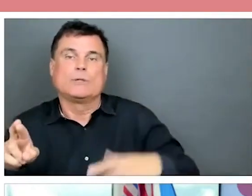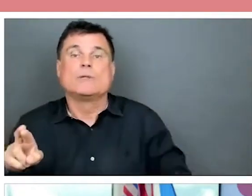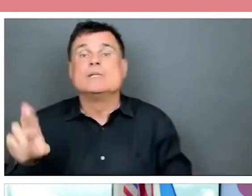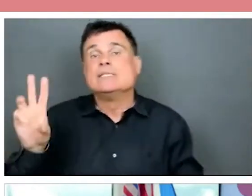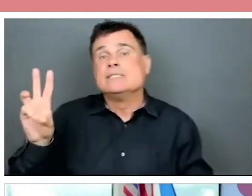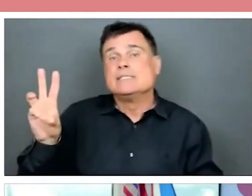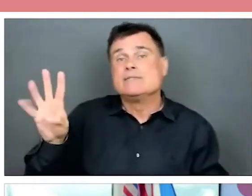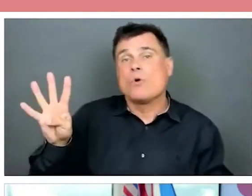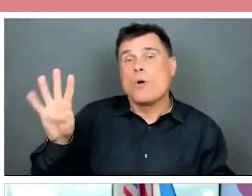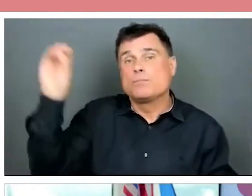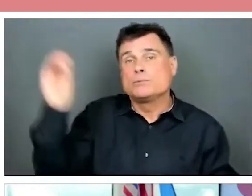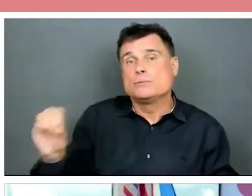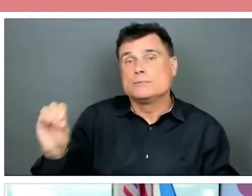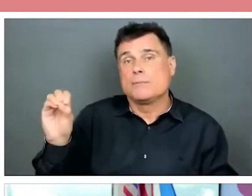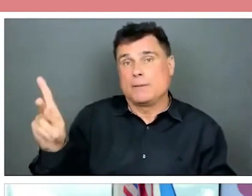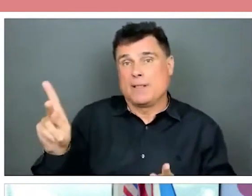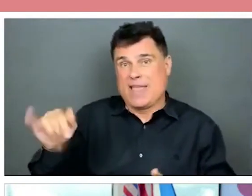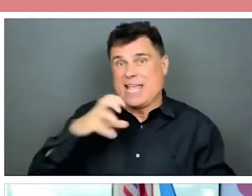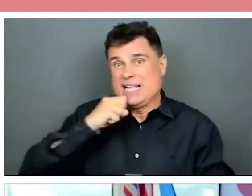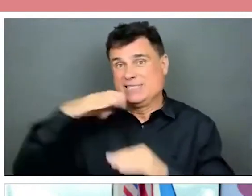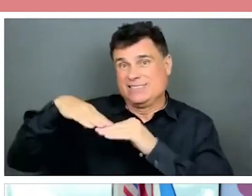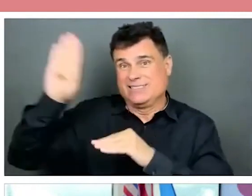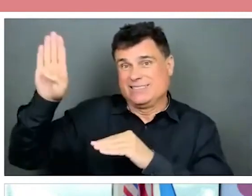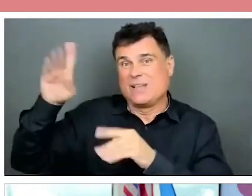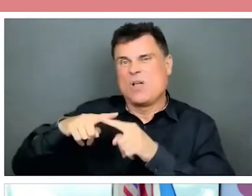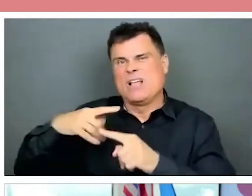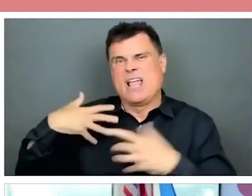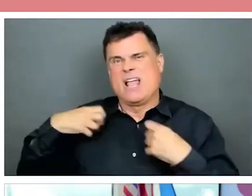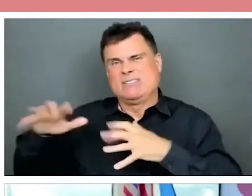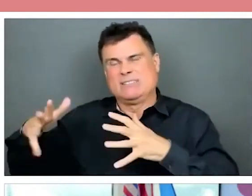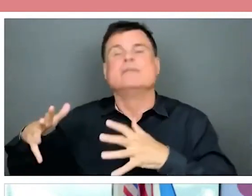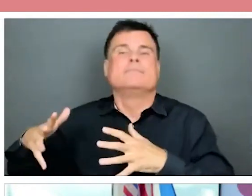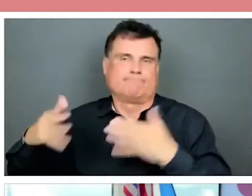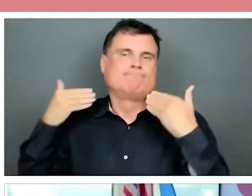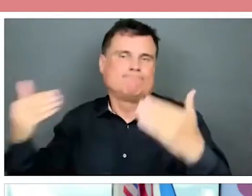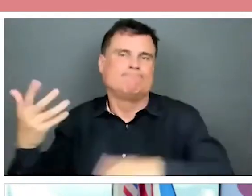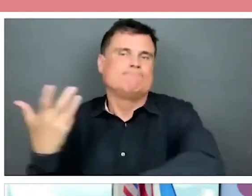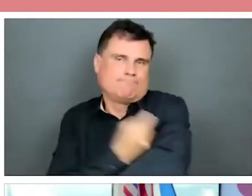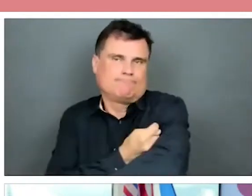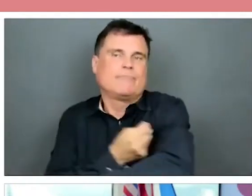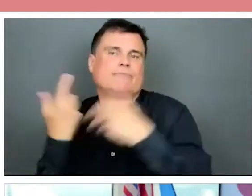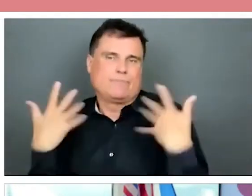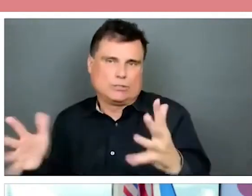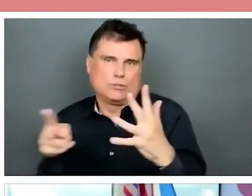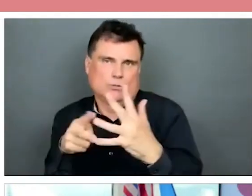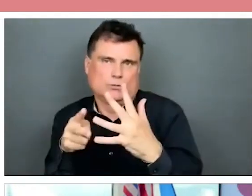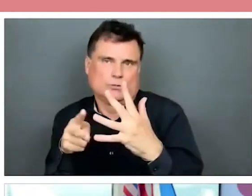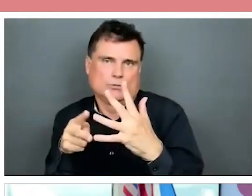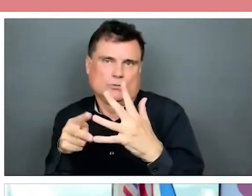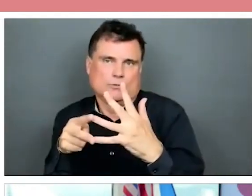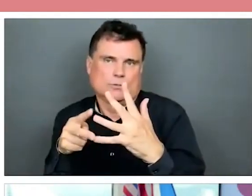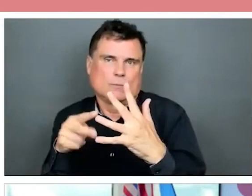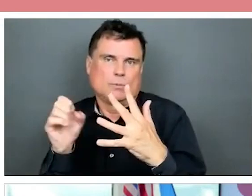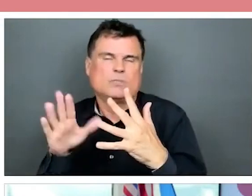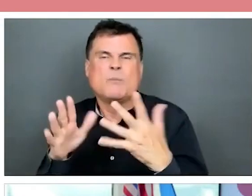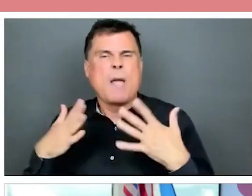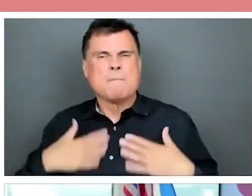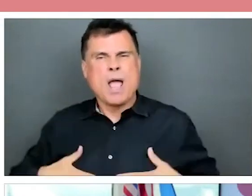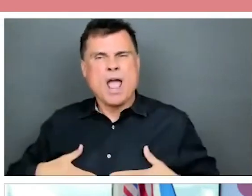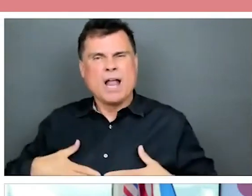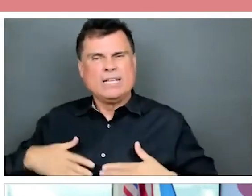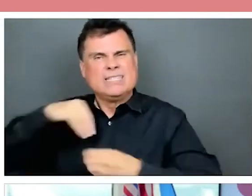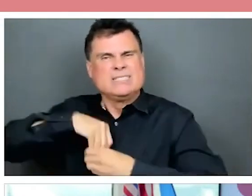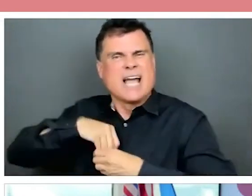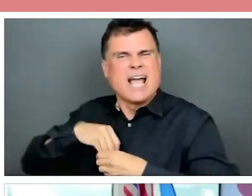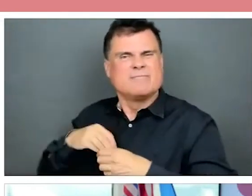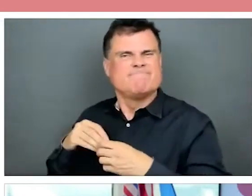of, we know the older people and the people with conditions that immunosuppress them, they're keen.